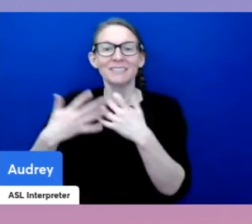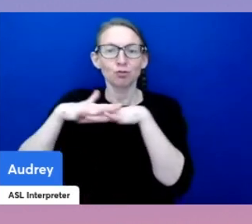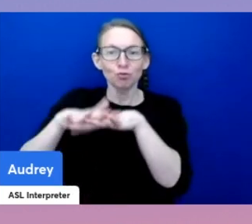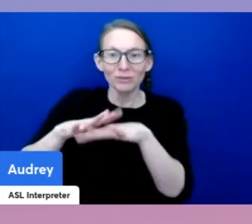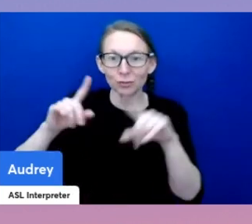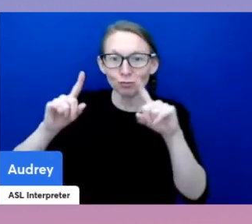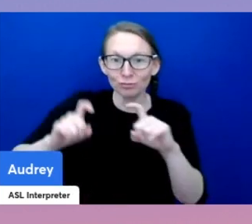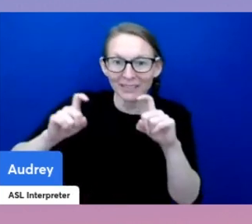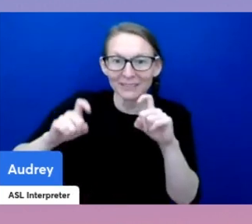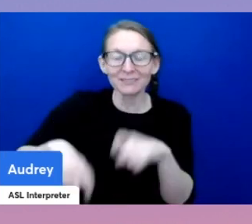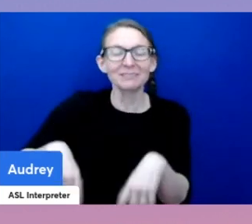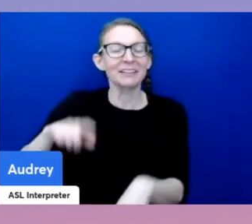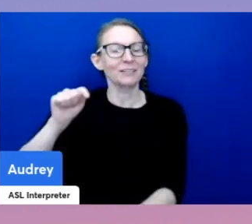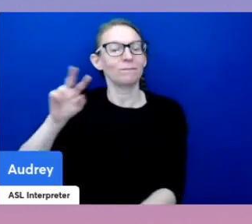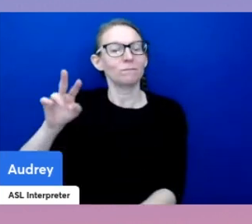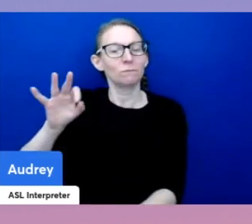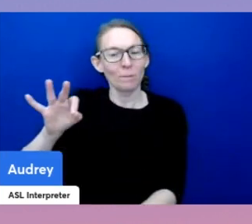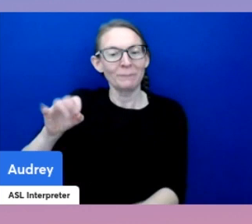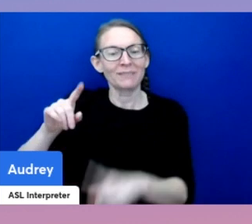Framework.